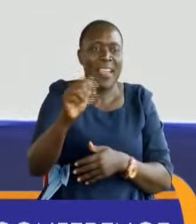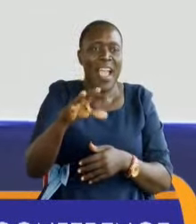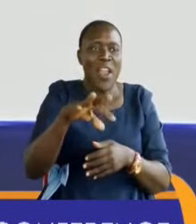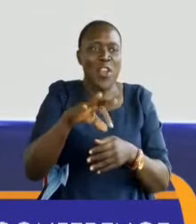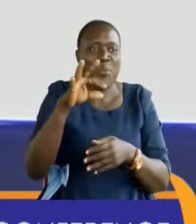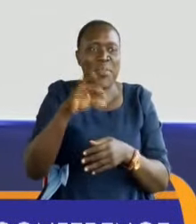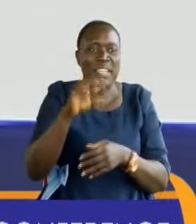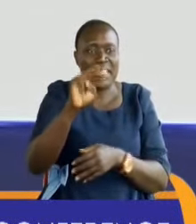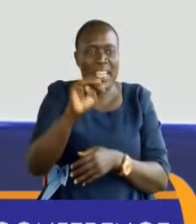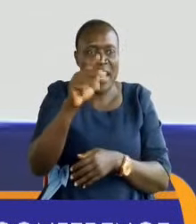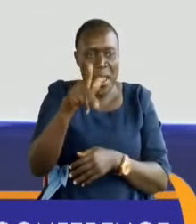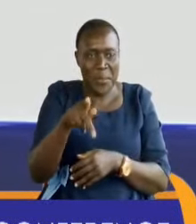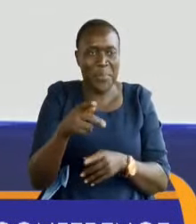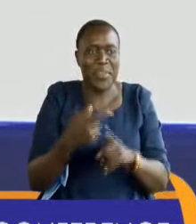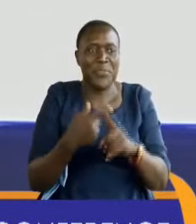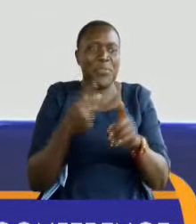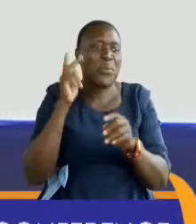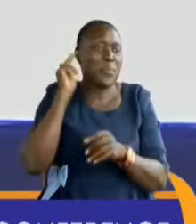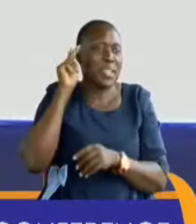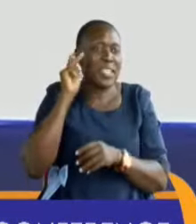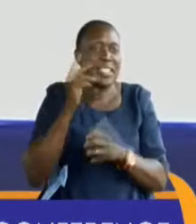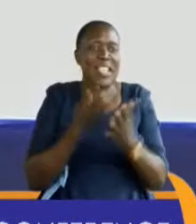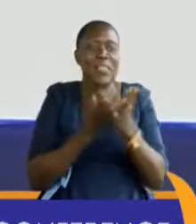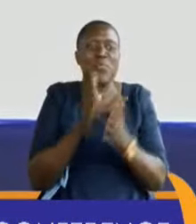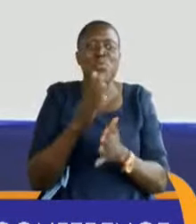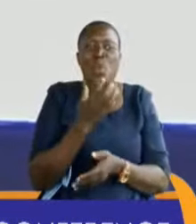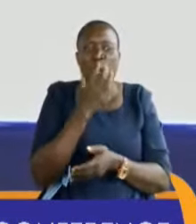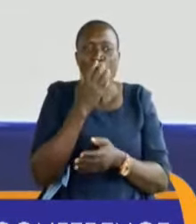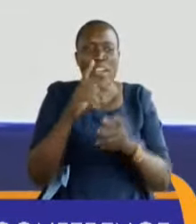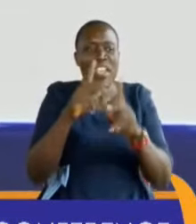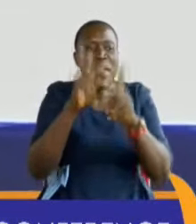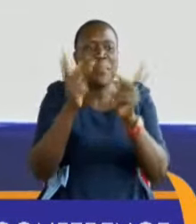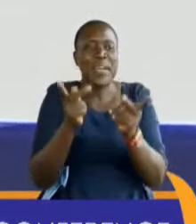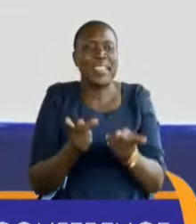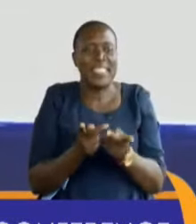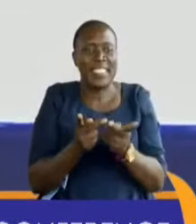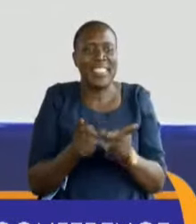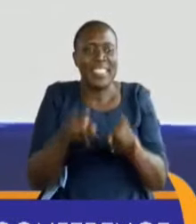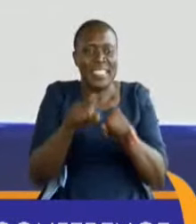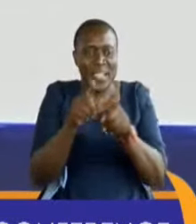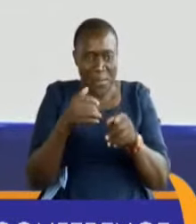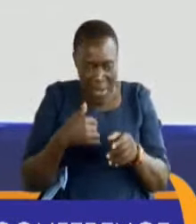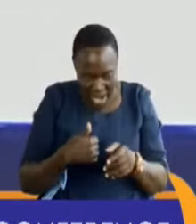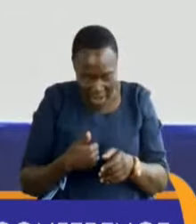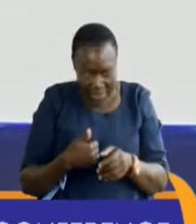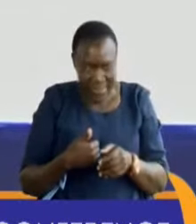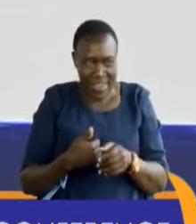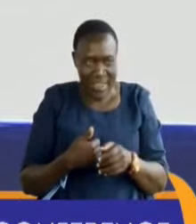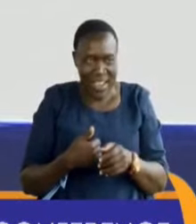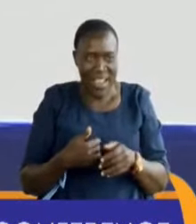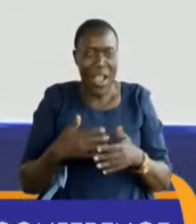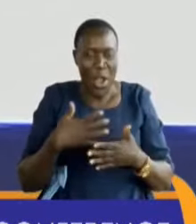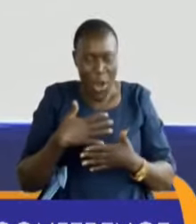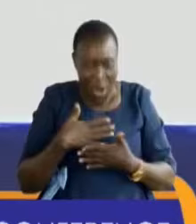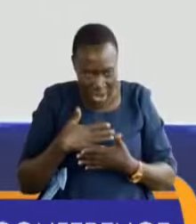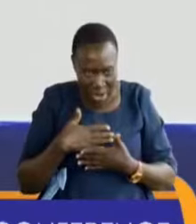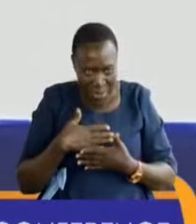Nyargot through the ODM party. The Honorable Catherine Muyeka